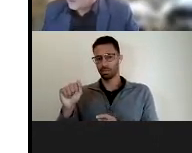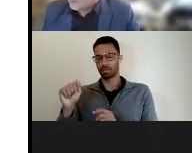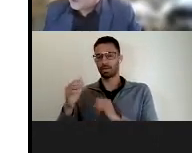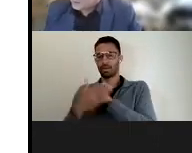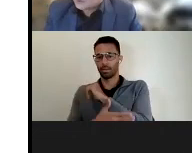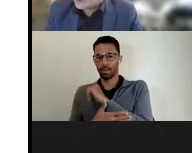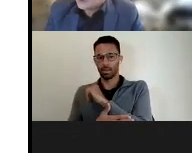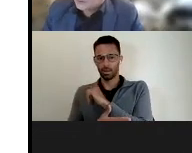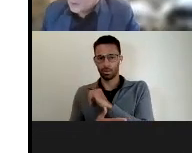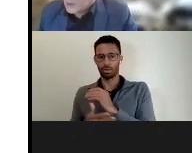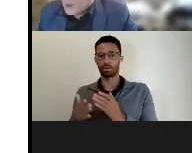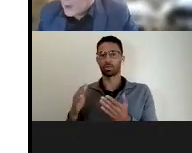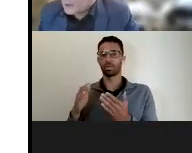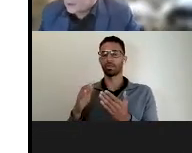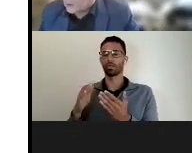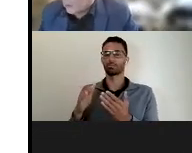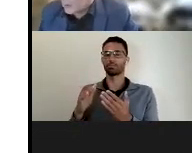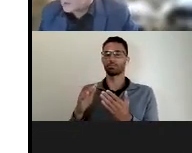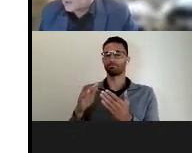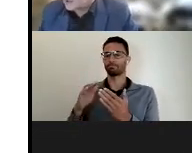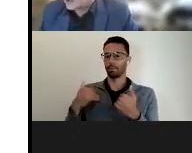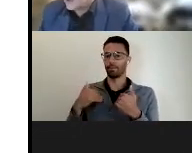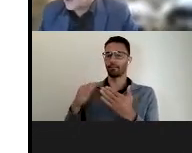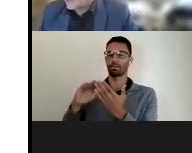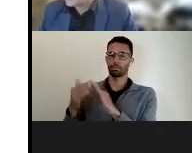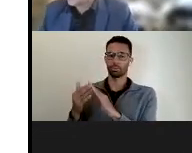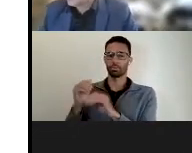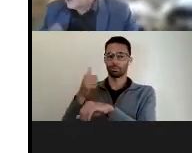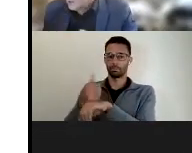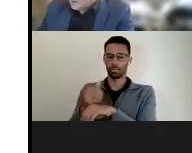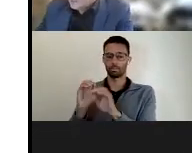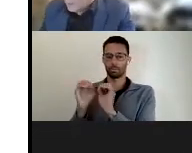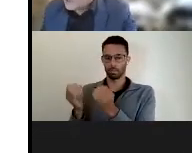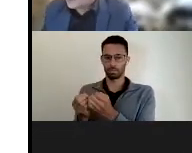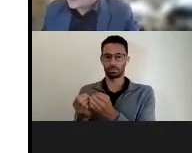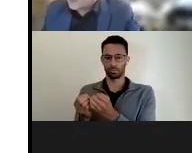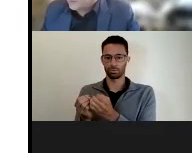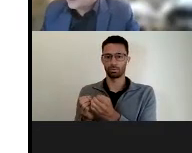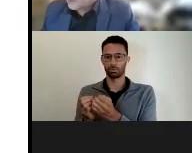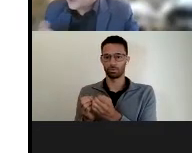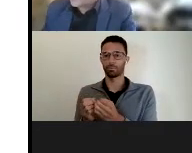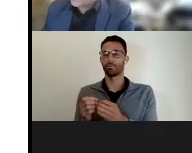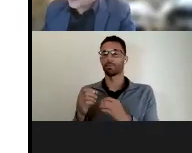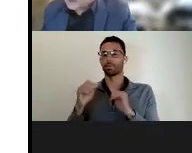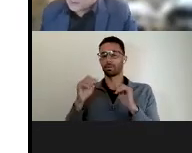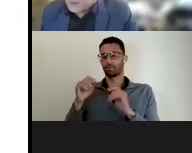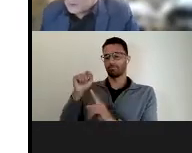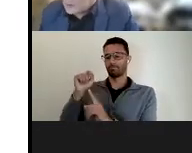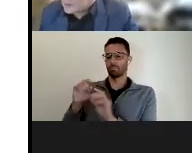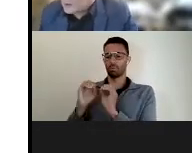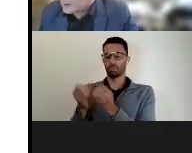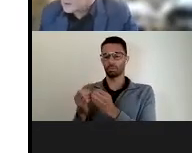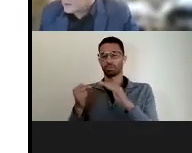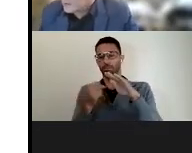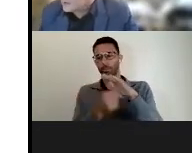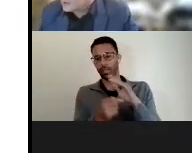organization similar to Hannah's organization that actually places people, does assessments for people